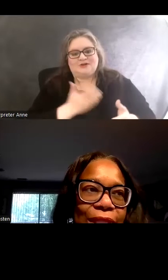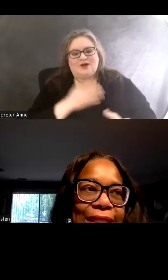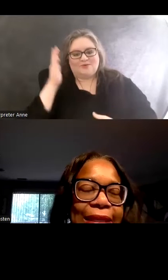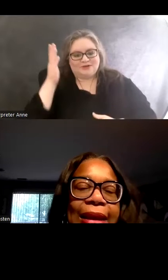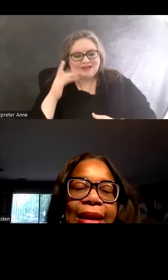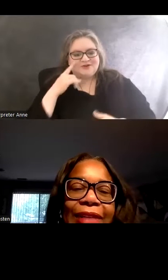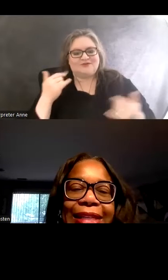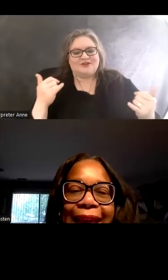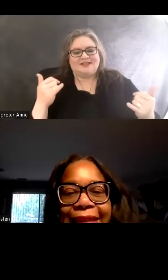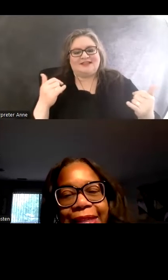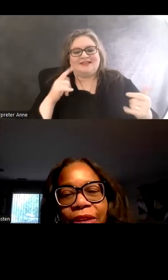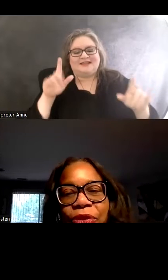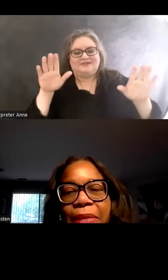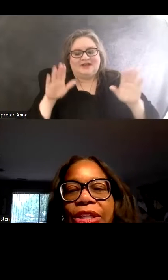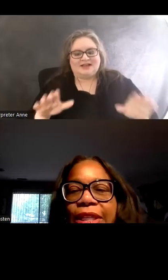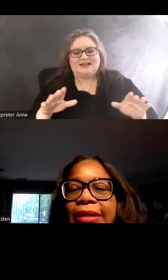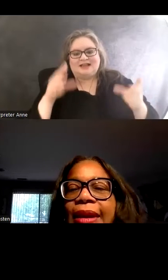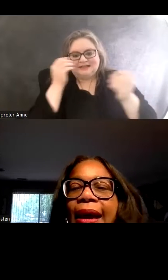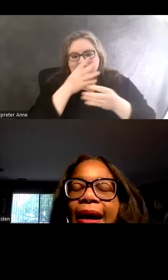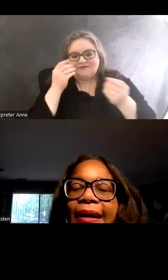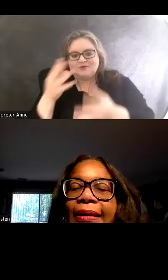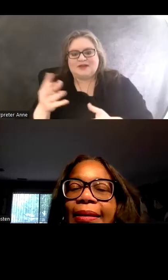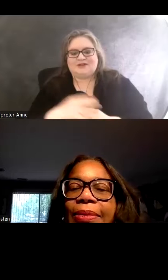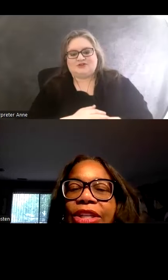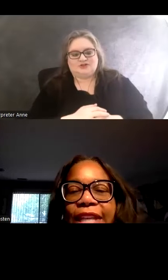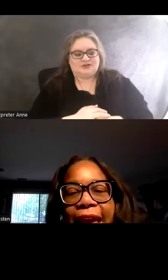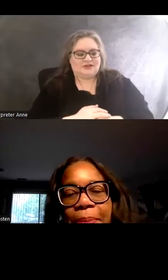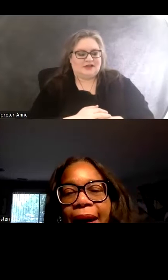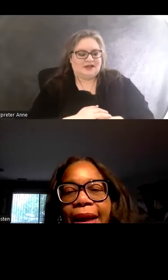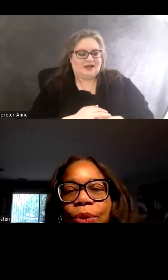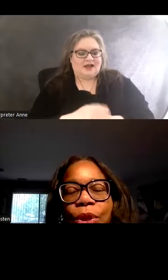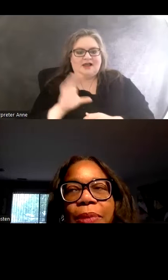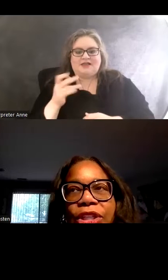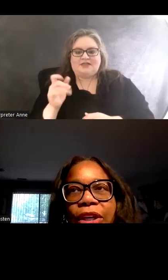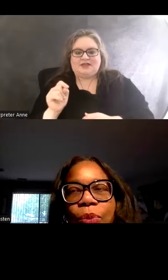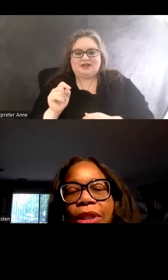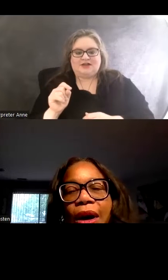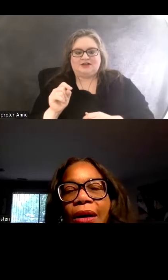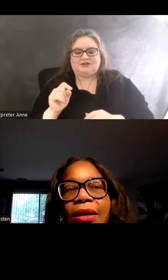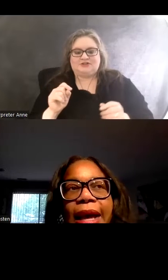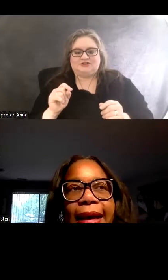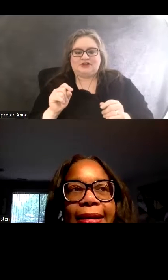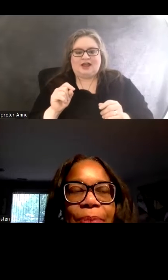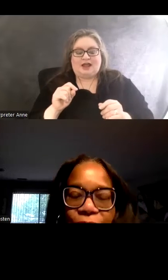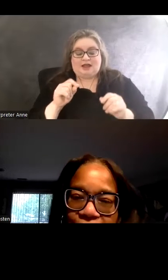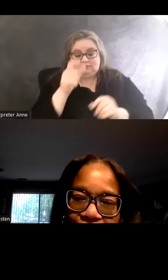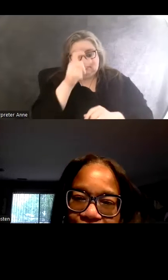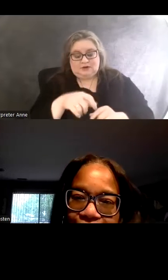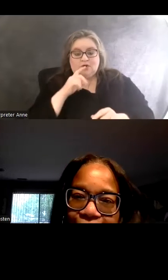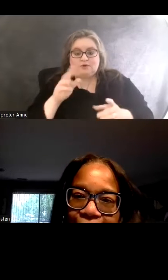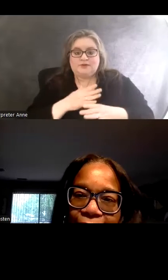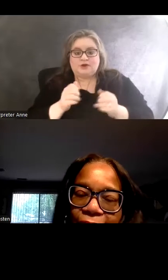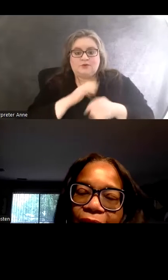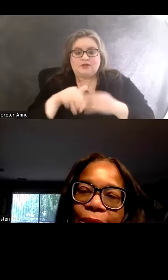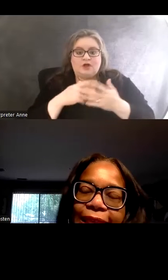presenters for this fantastic information. The chat pod will be shared with all